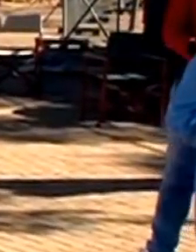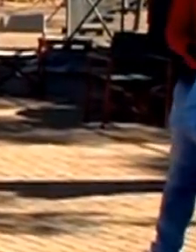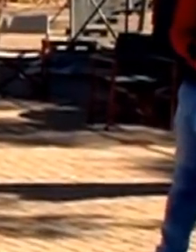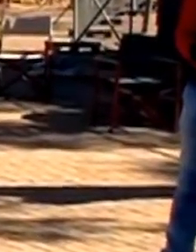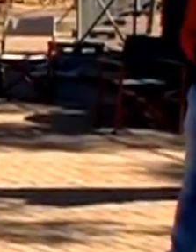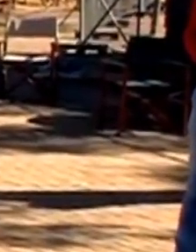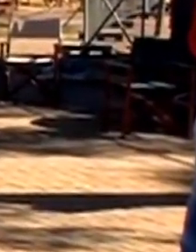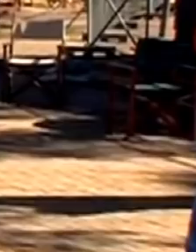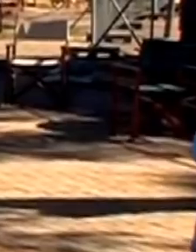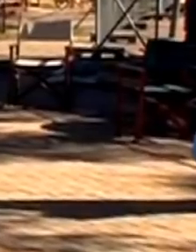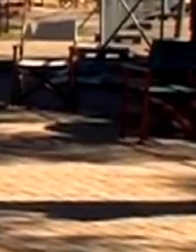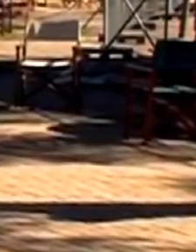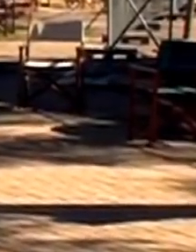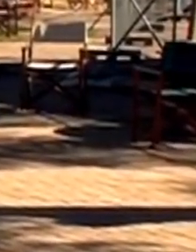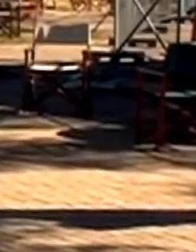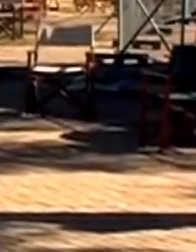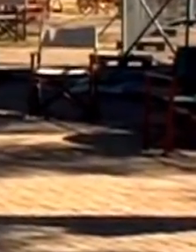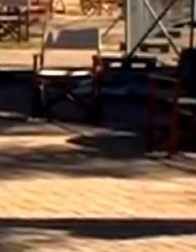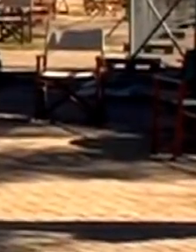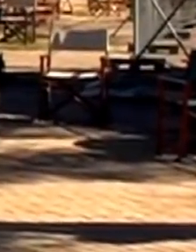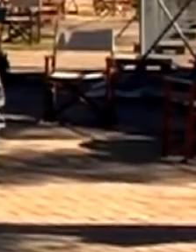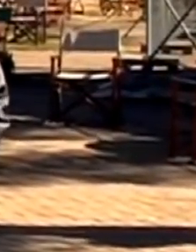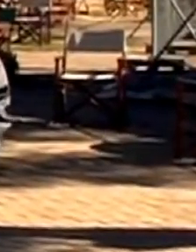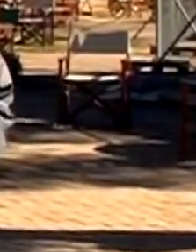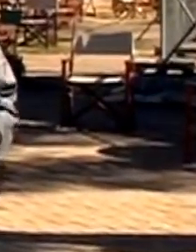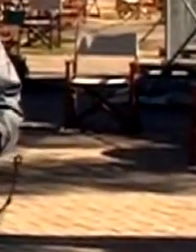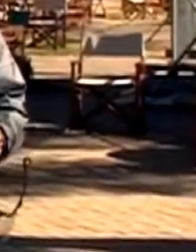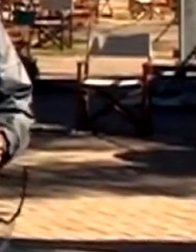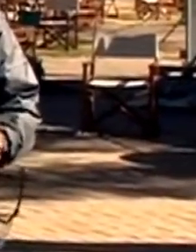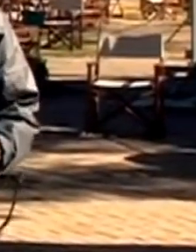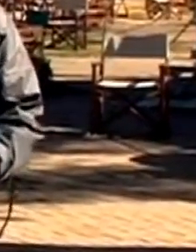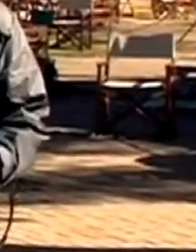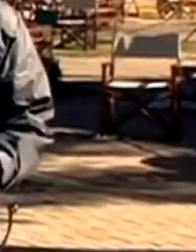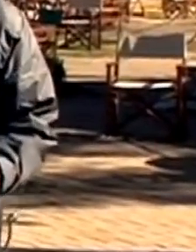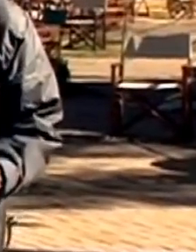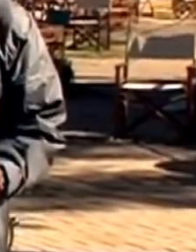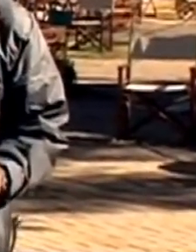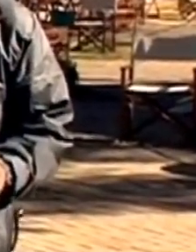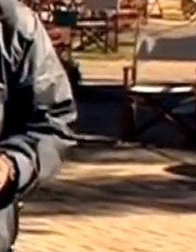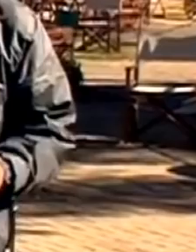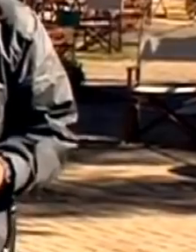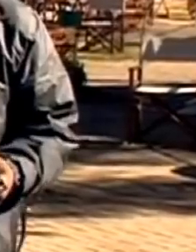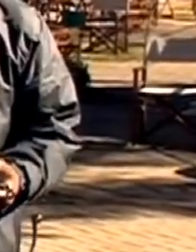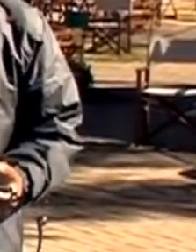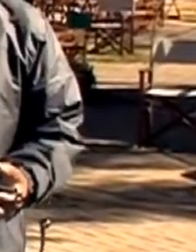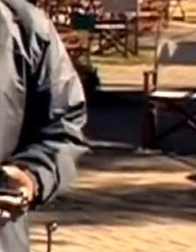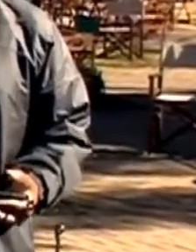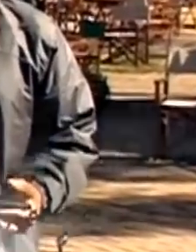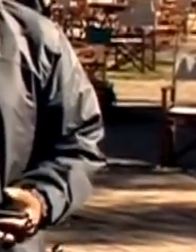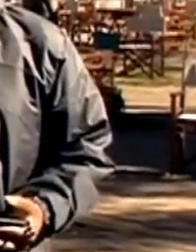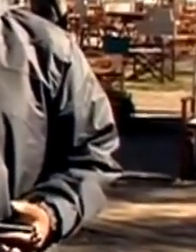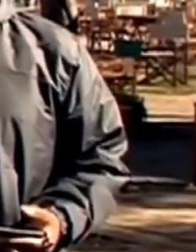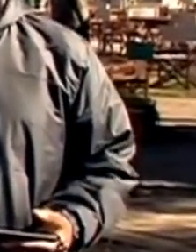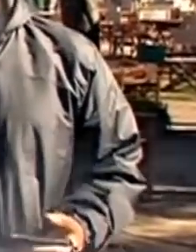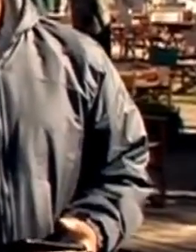synopsis of your experiences. How did you come here, and how do you feel now, and the treatment, and your experiences basically since you tested positive. And then we're